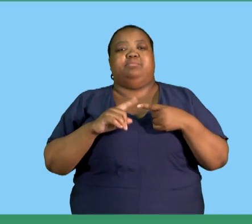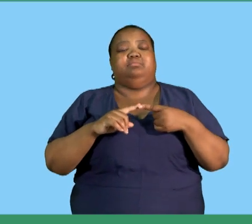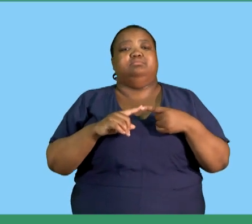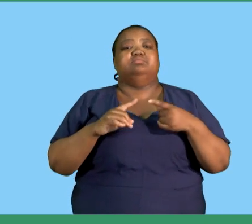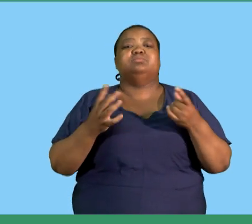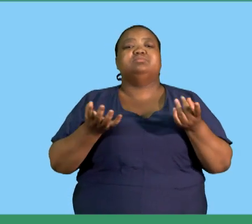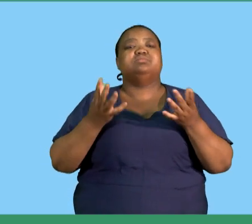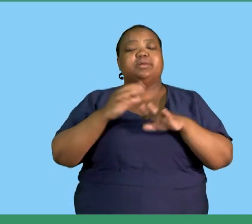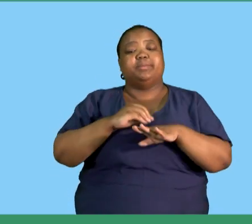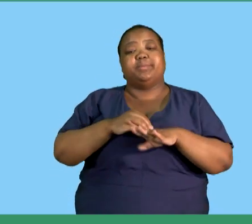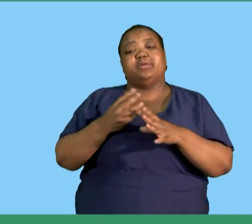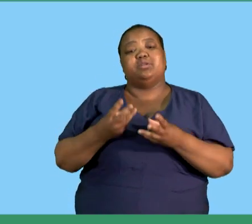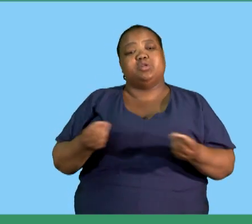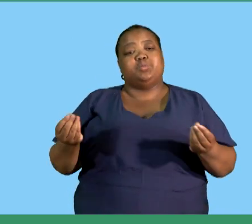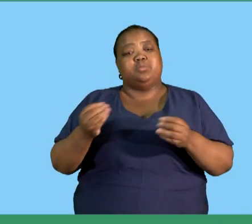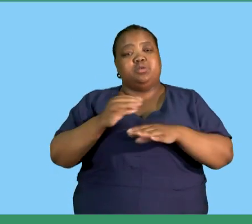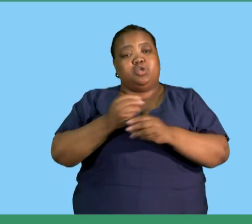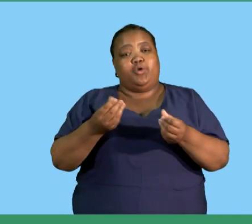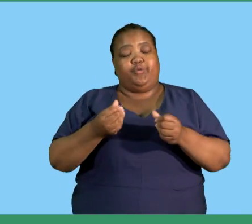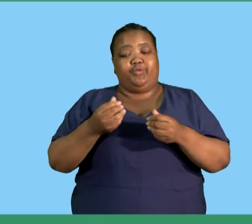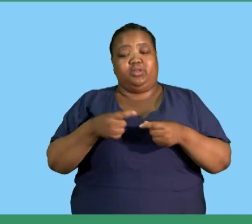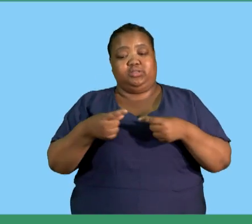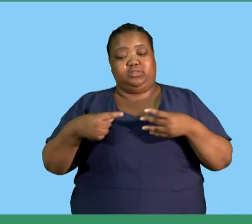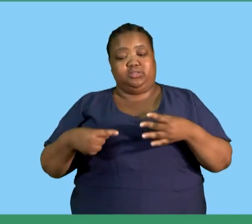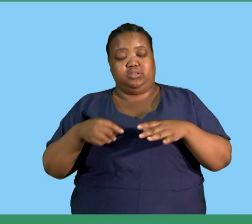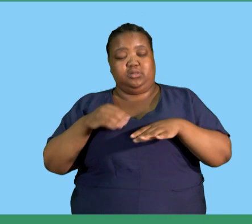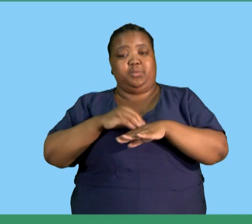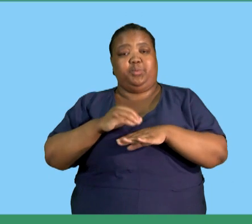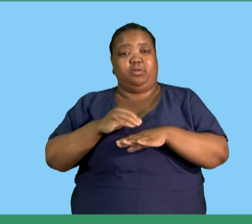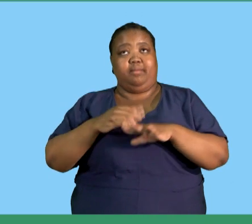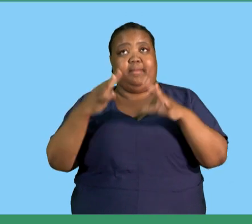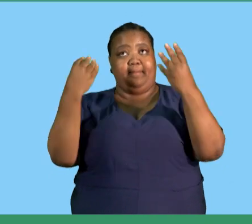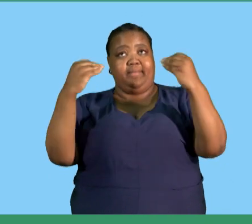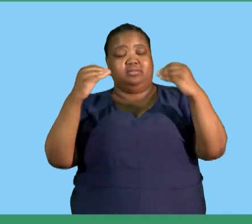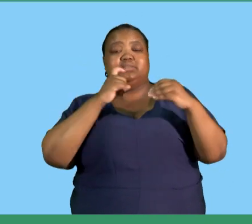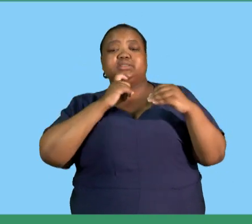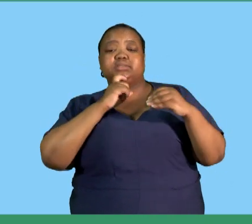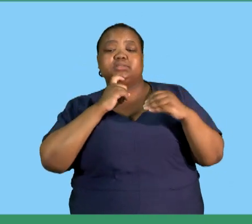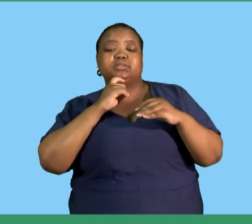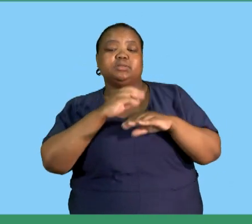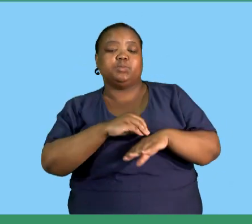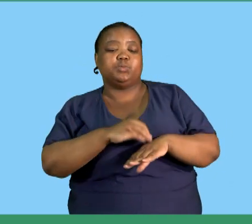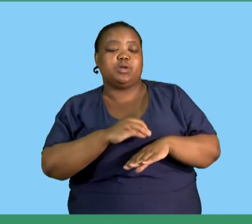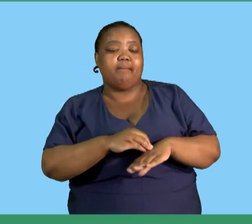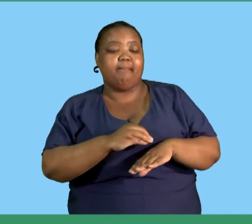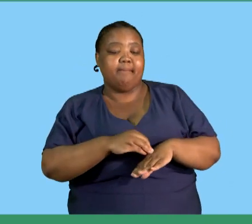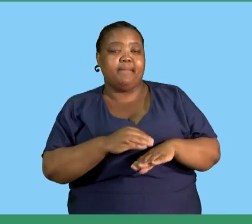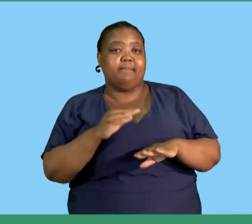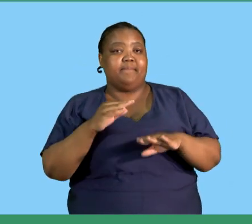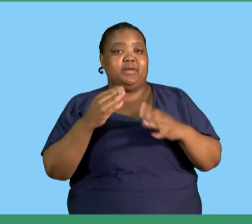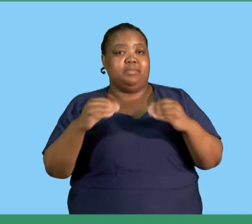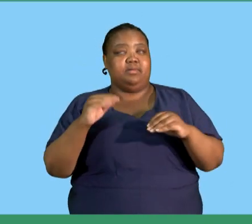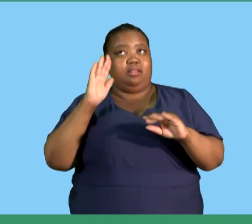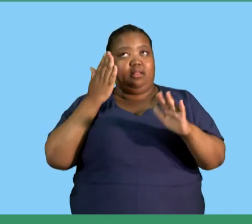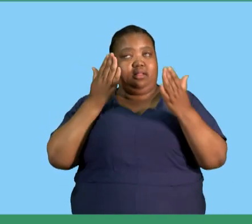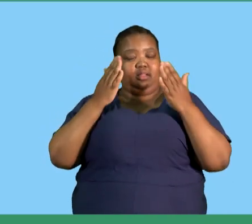problem and problem-solving techniques. We said problem-solving techniques, it's the various problem-solving techniques which businesses can use to